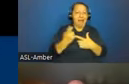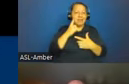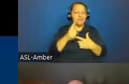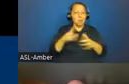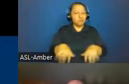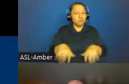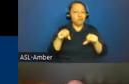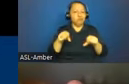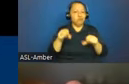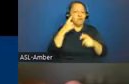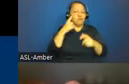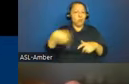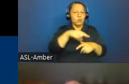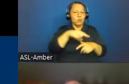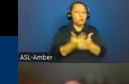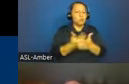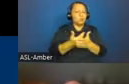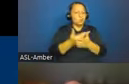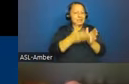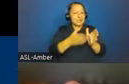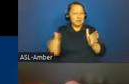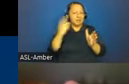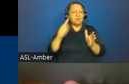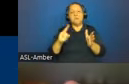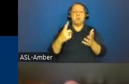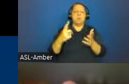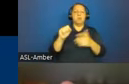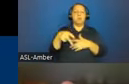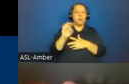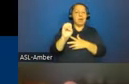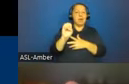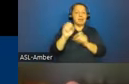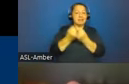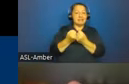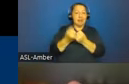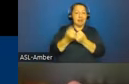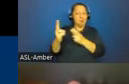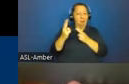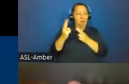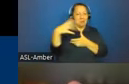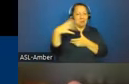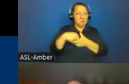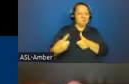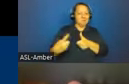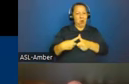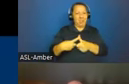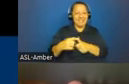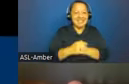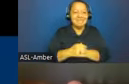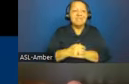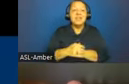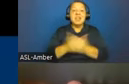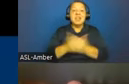a really exciting year of talks. Here in Spokane, we are celebrating our 75th anniversary,